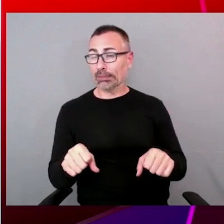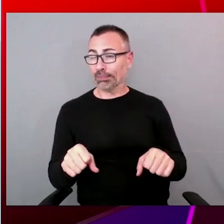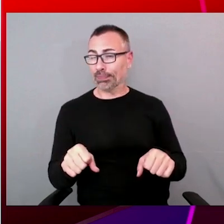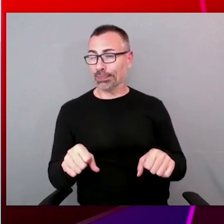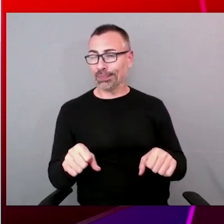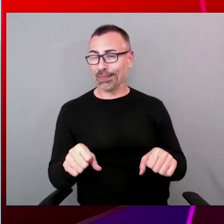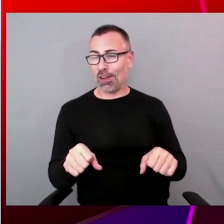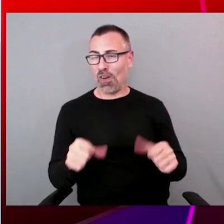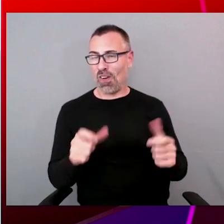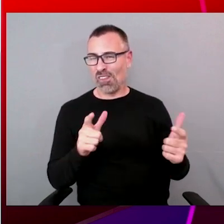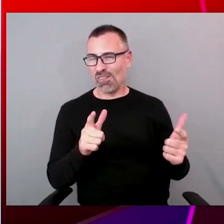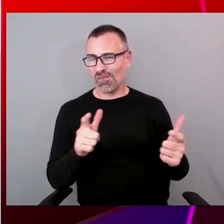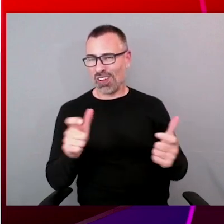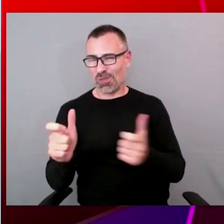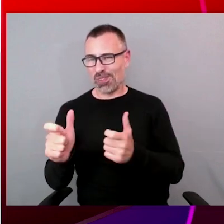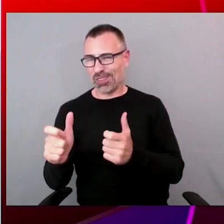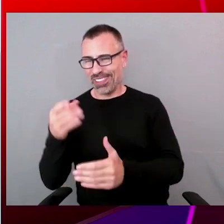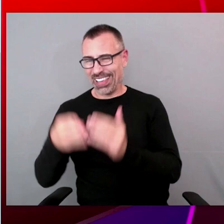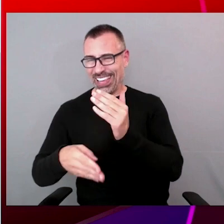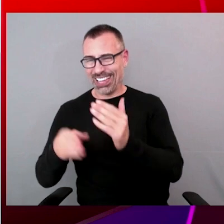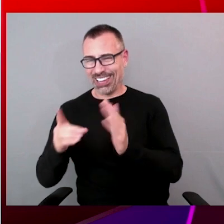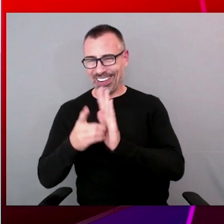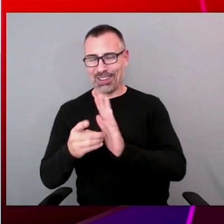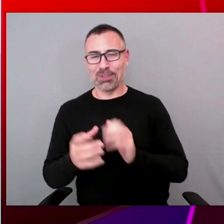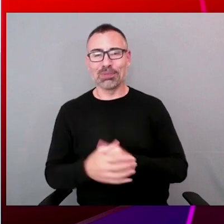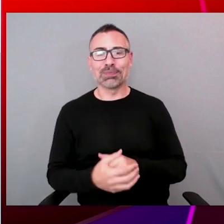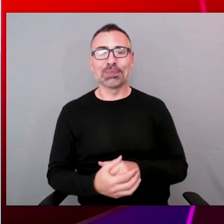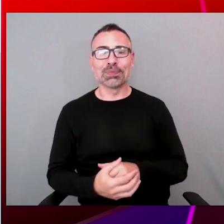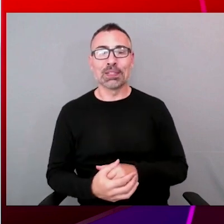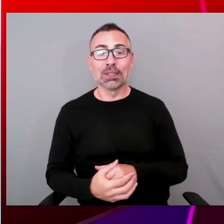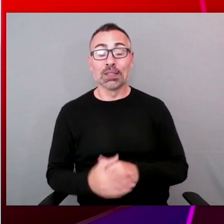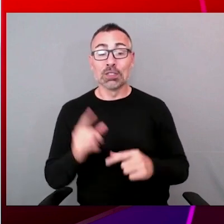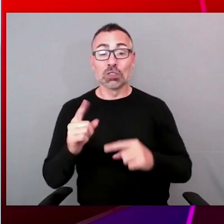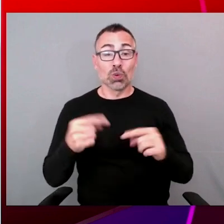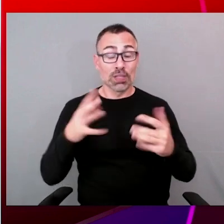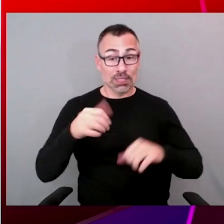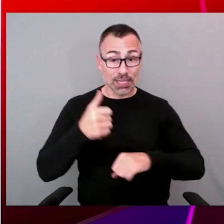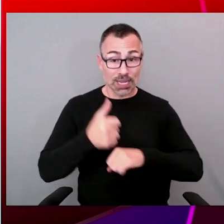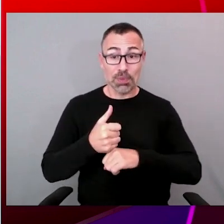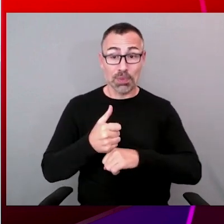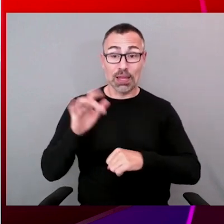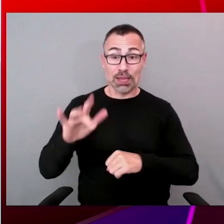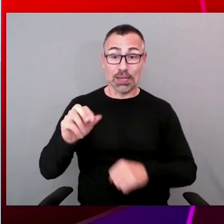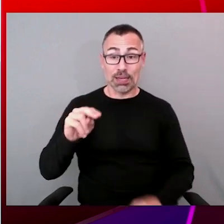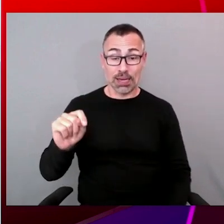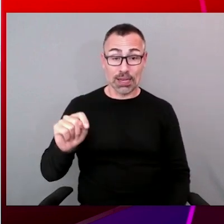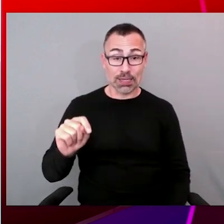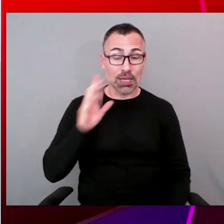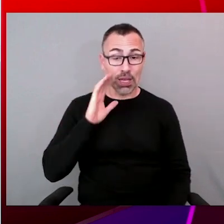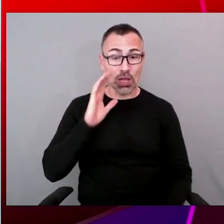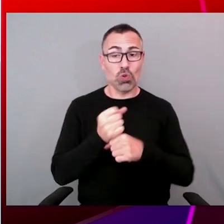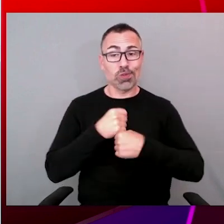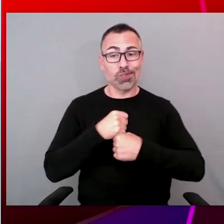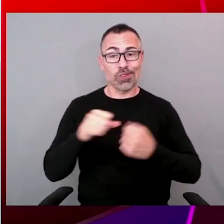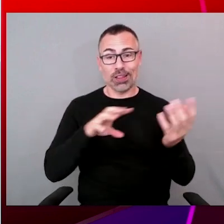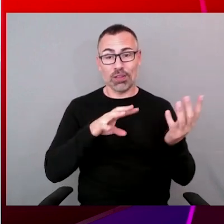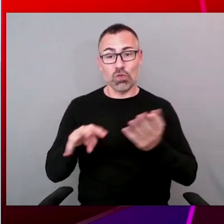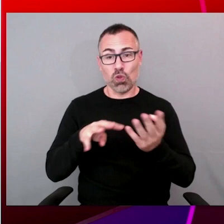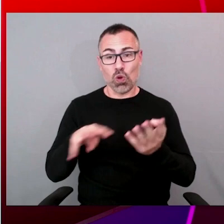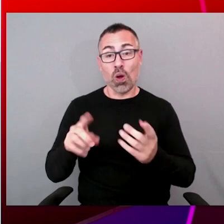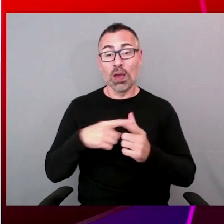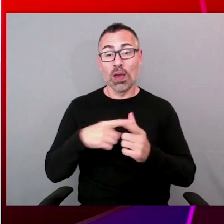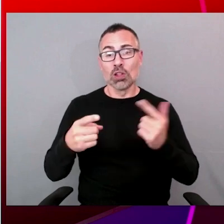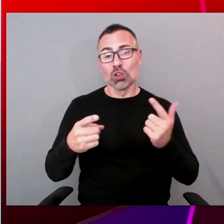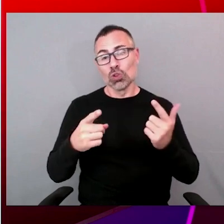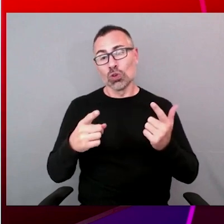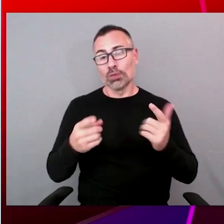this demo to the end here. So once I set this up and hit next, it basically creates the flow, and then you execute the flow,